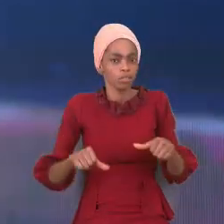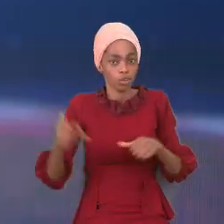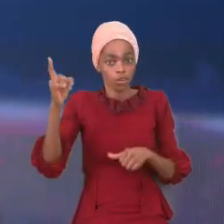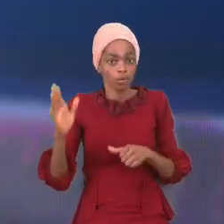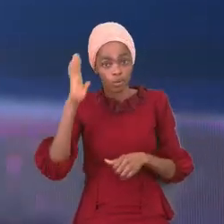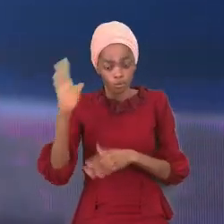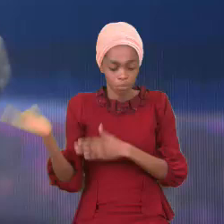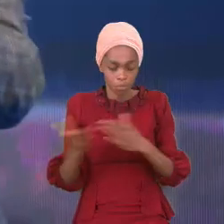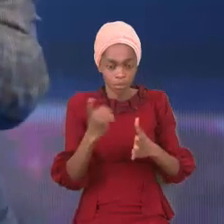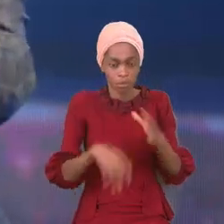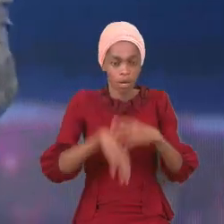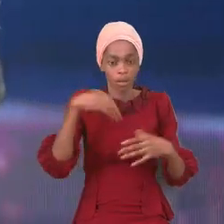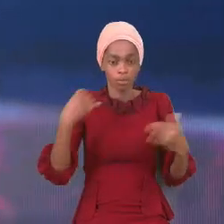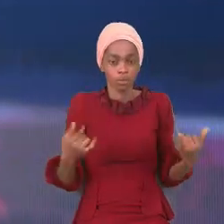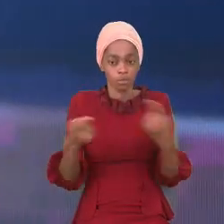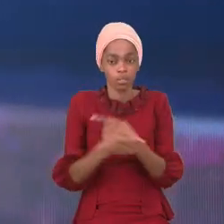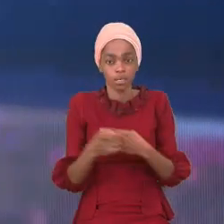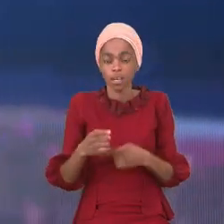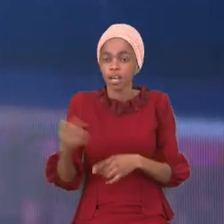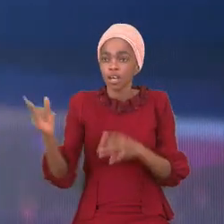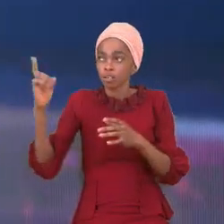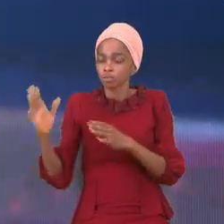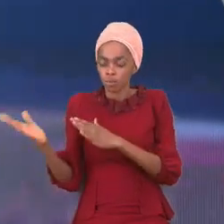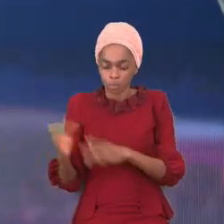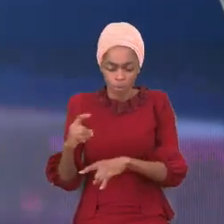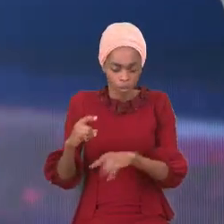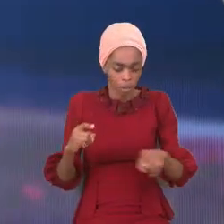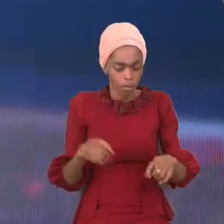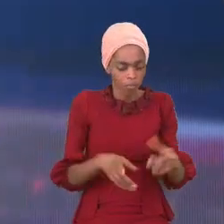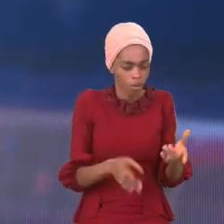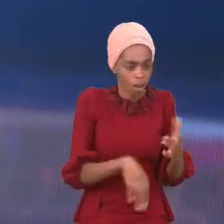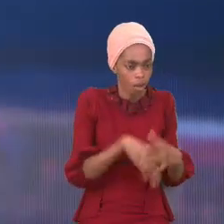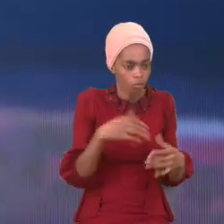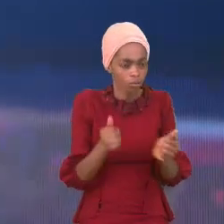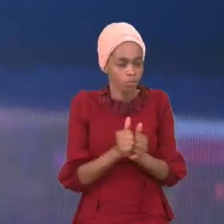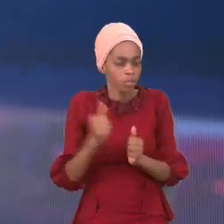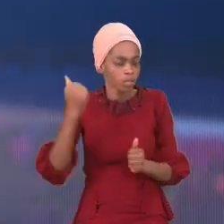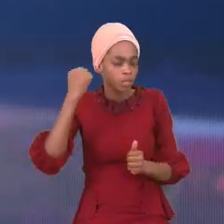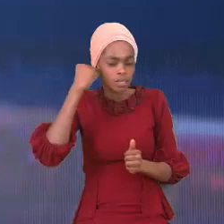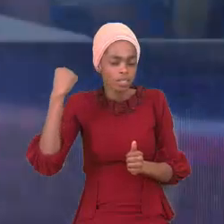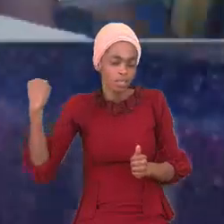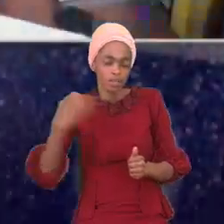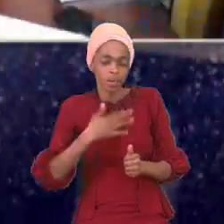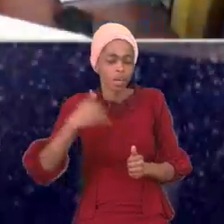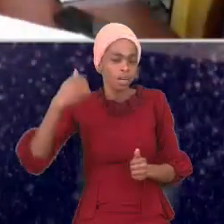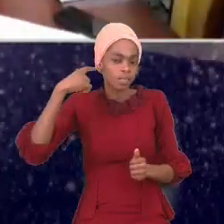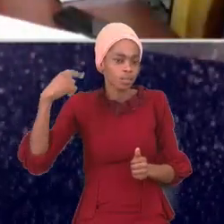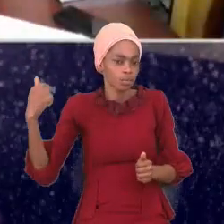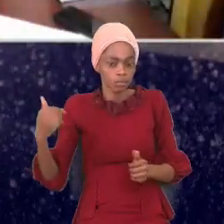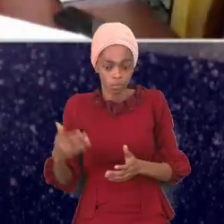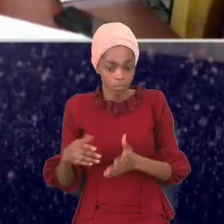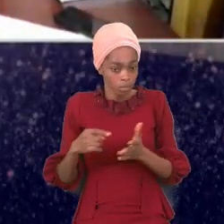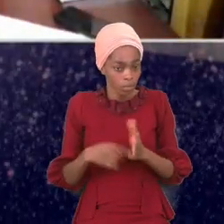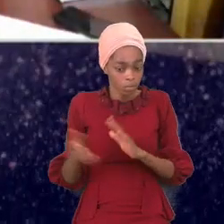you out today. He brought them forth also with silver and gold. You didn't have anything to